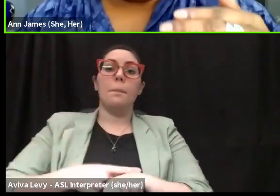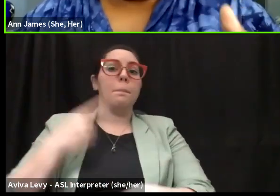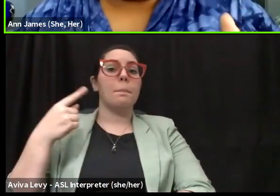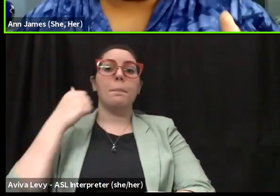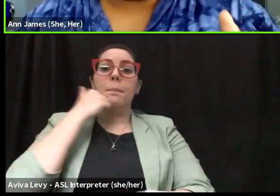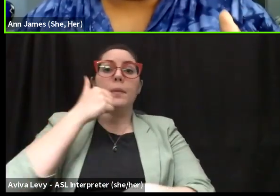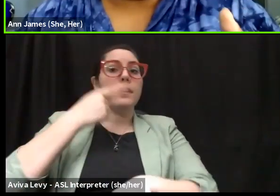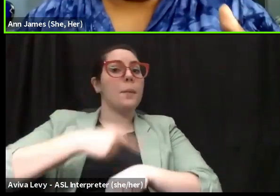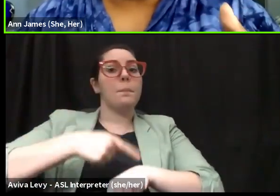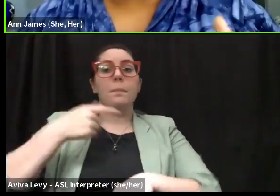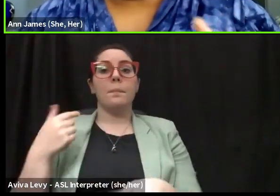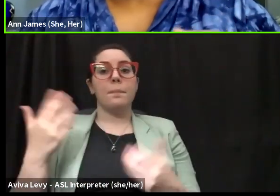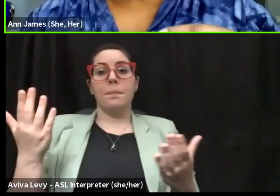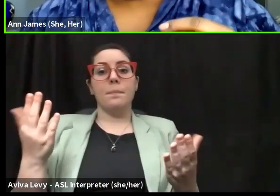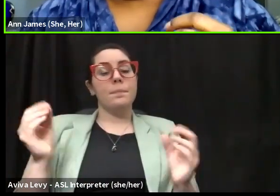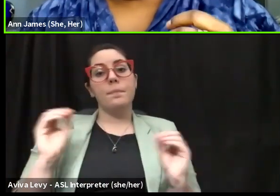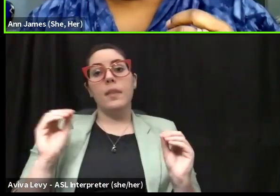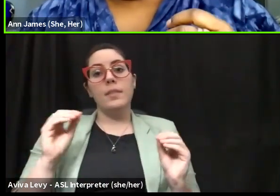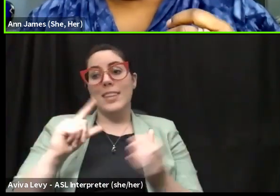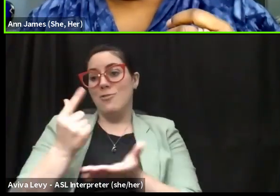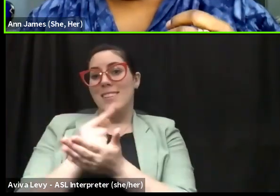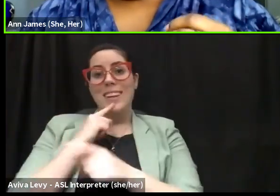true answers except